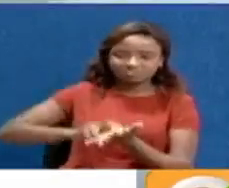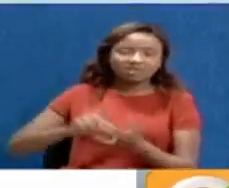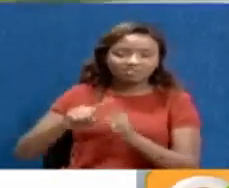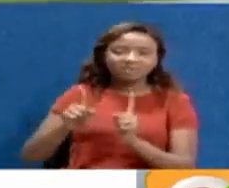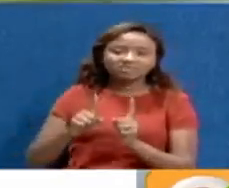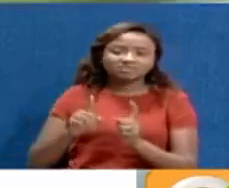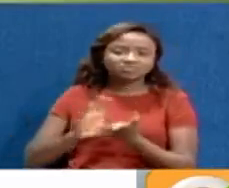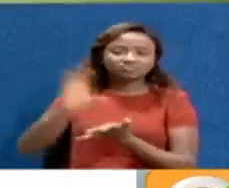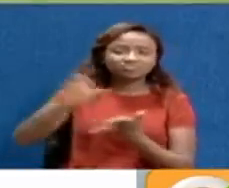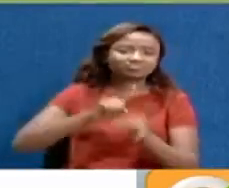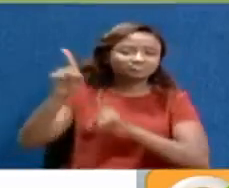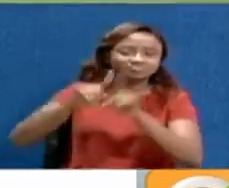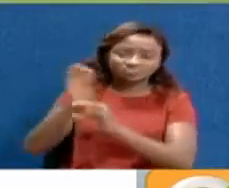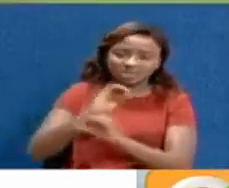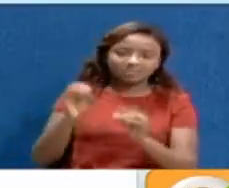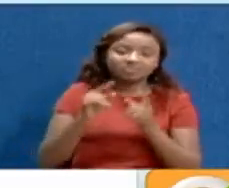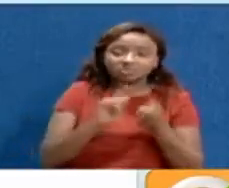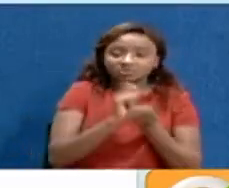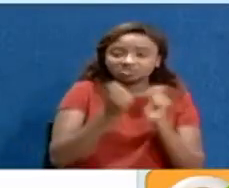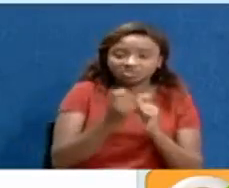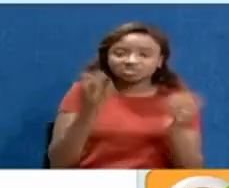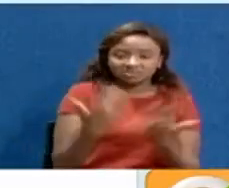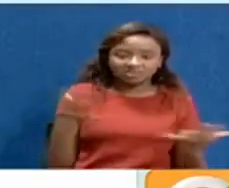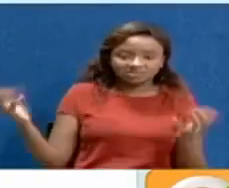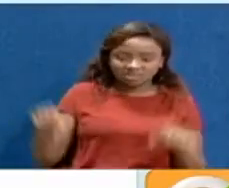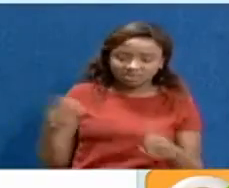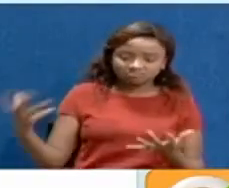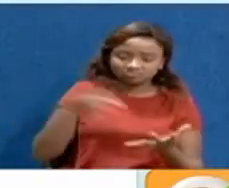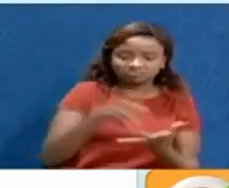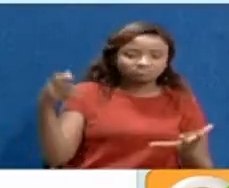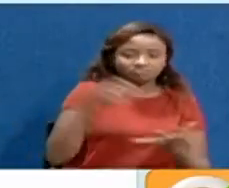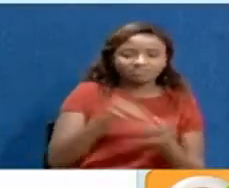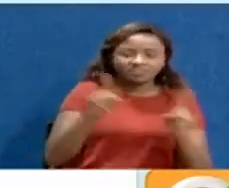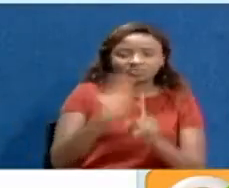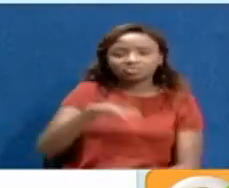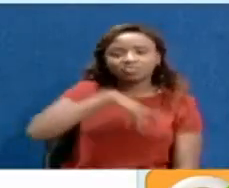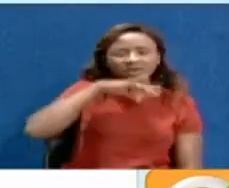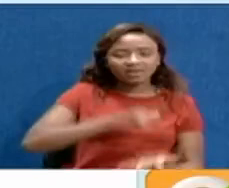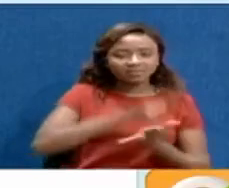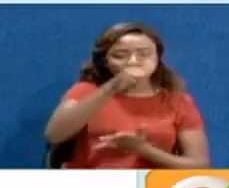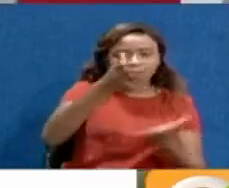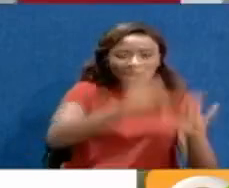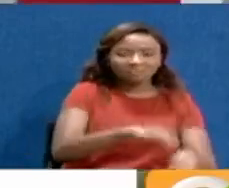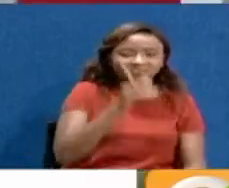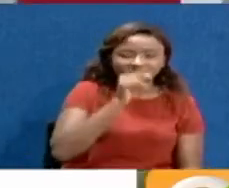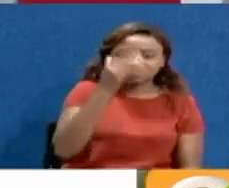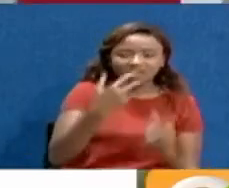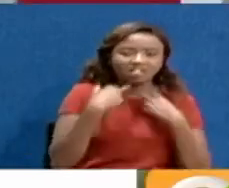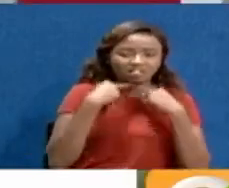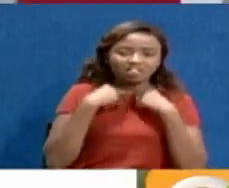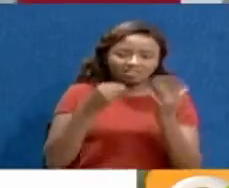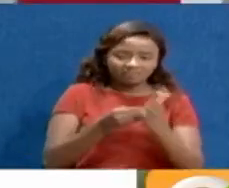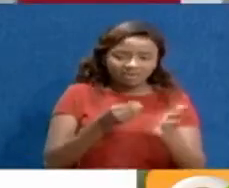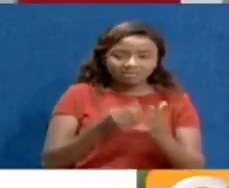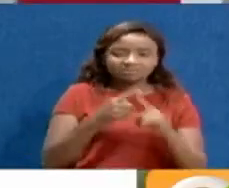bigger aircrafts to cargo freighters to stay afloat. Ugandan Airlines collapsed in 2001 after it faced financial